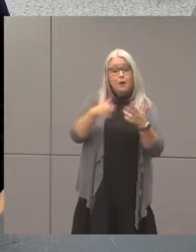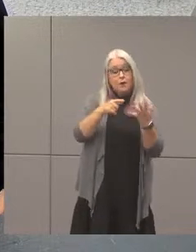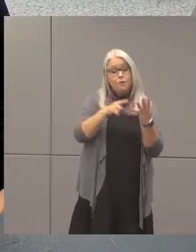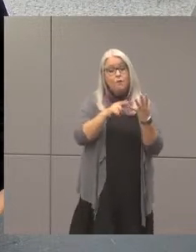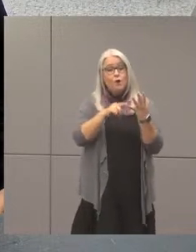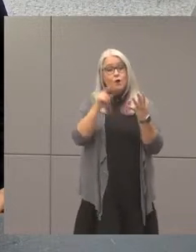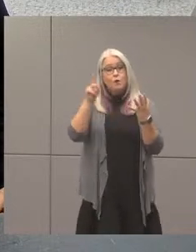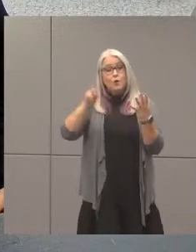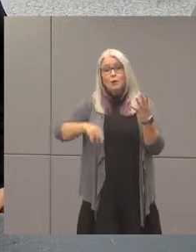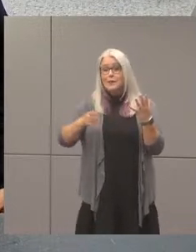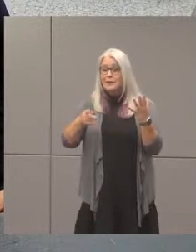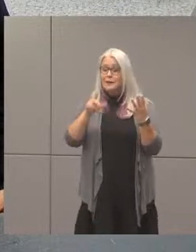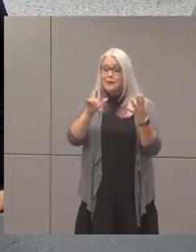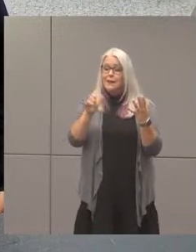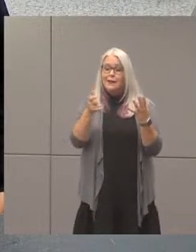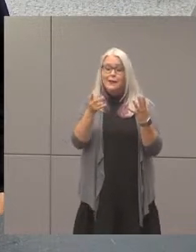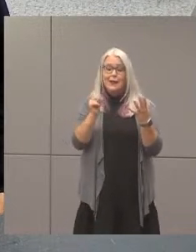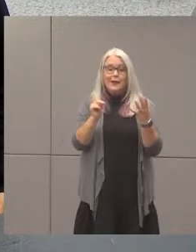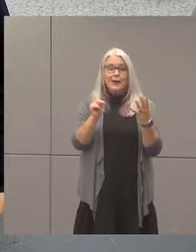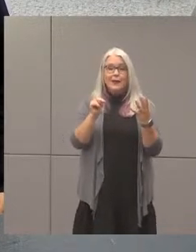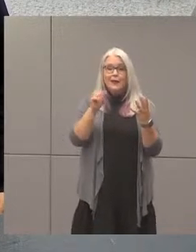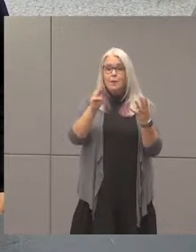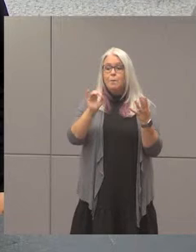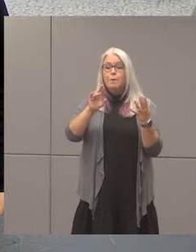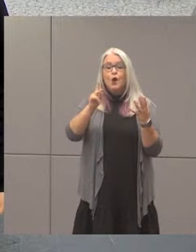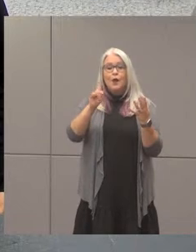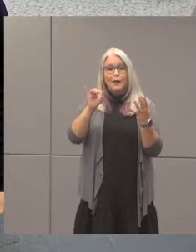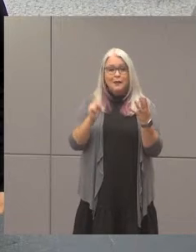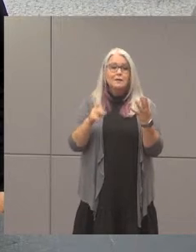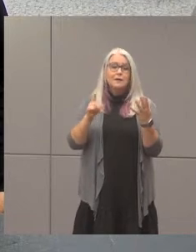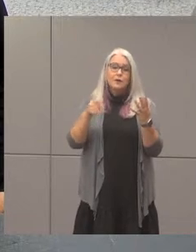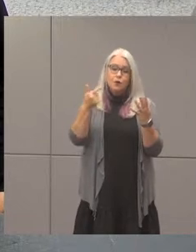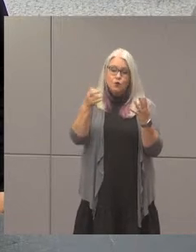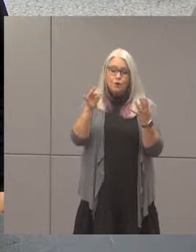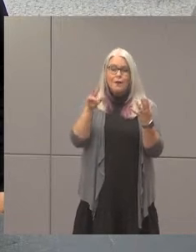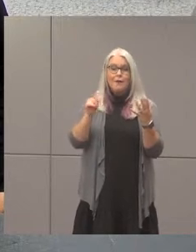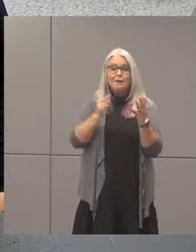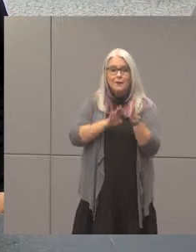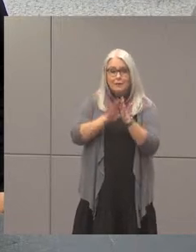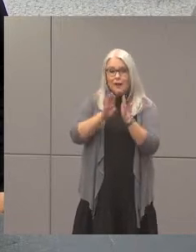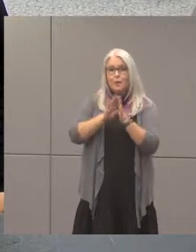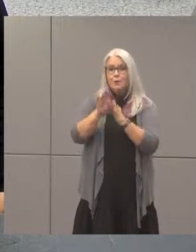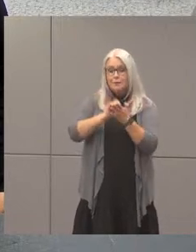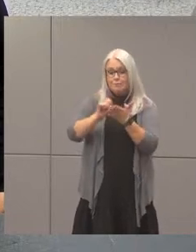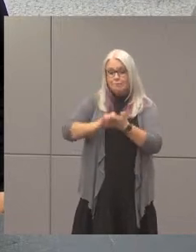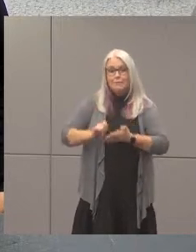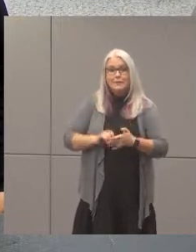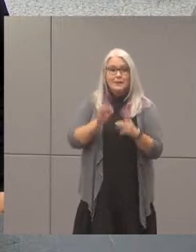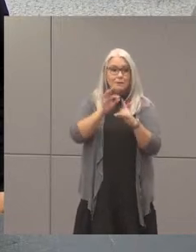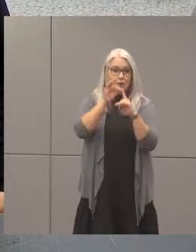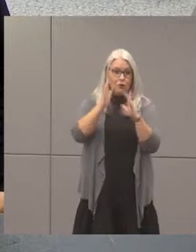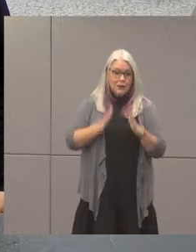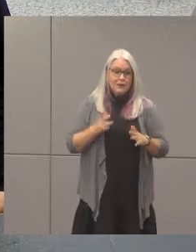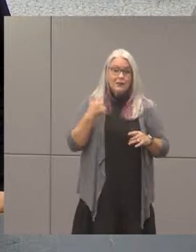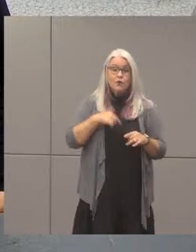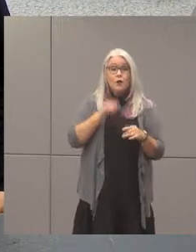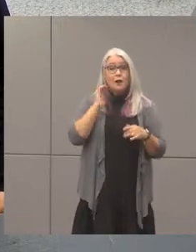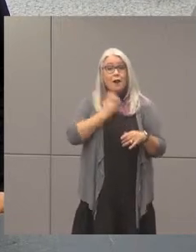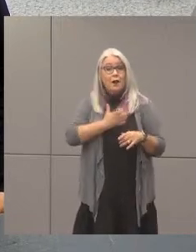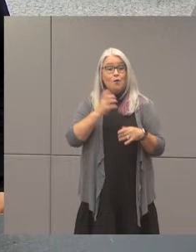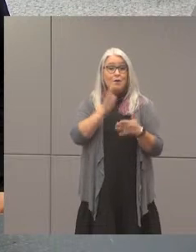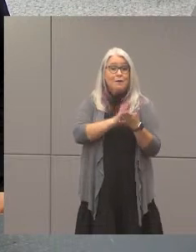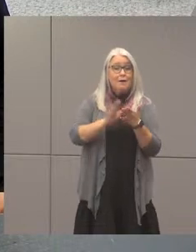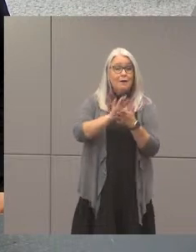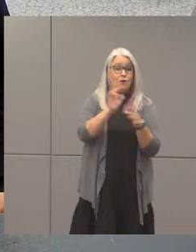team, Leanne Barkus, who is the Grant Development Specialist. This team secured for our college for the very first